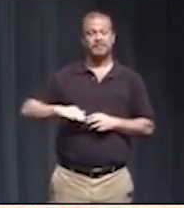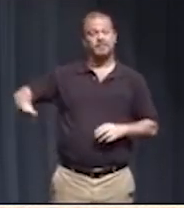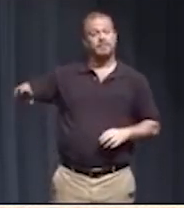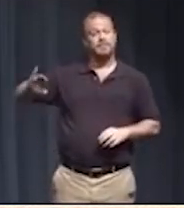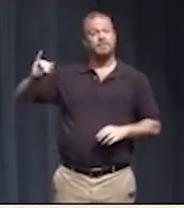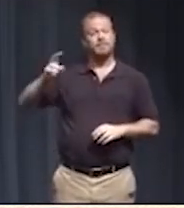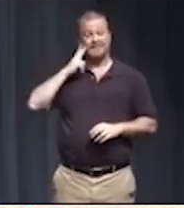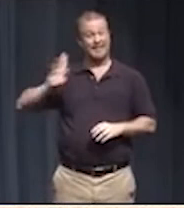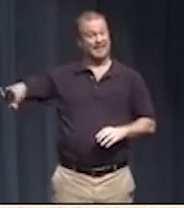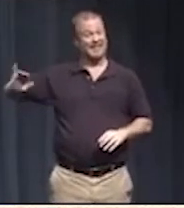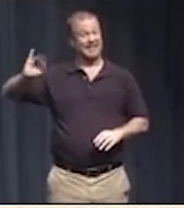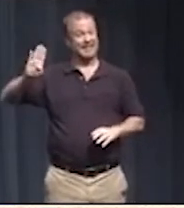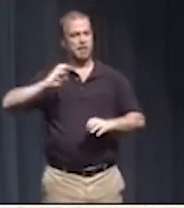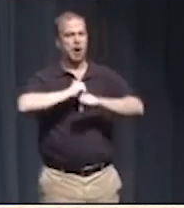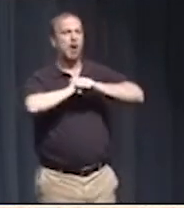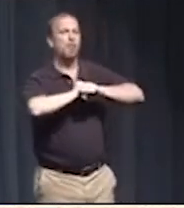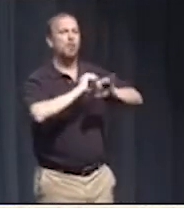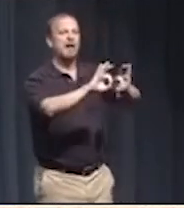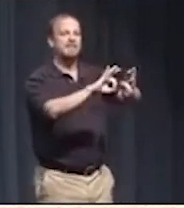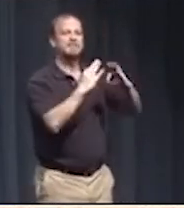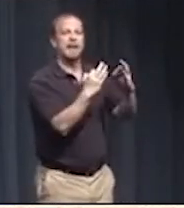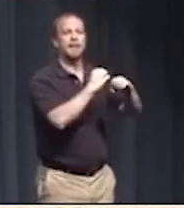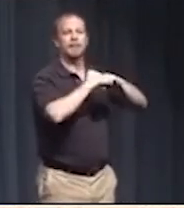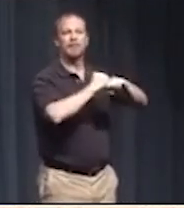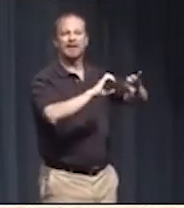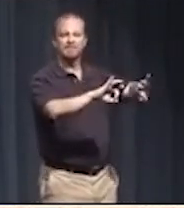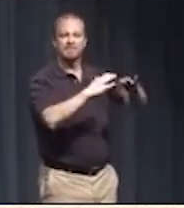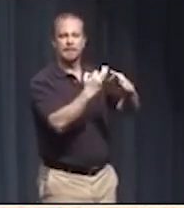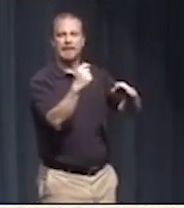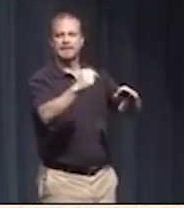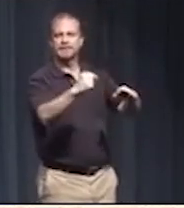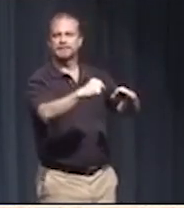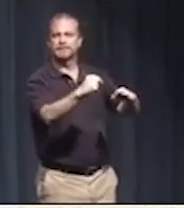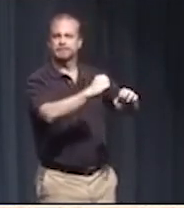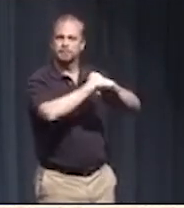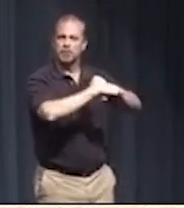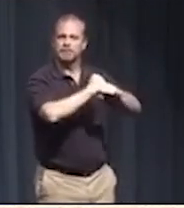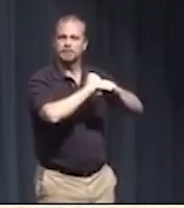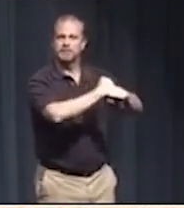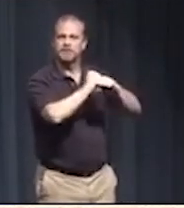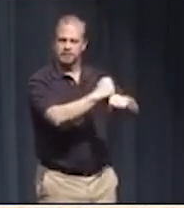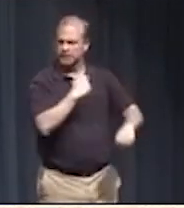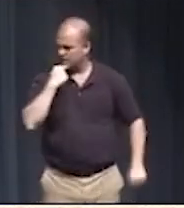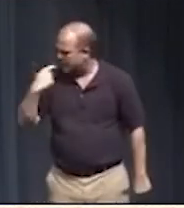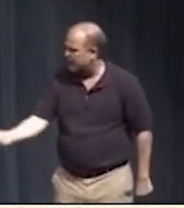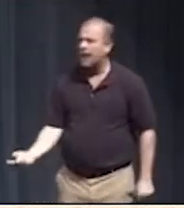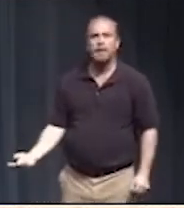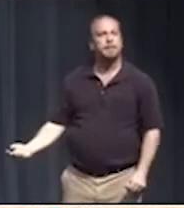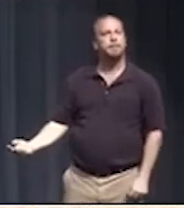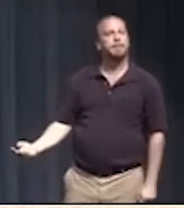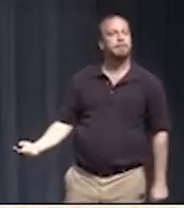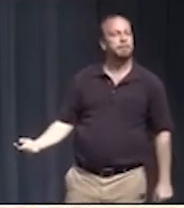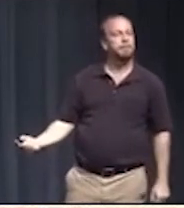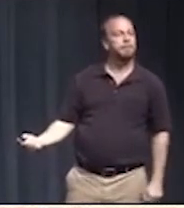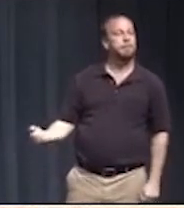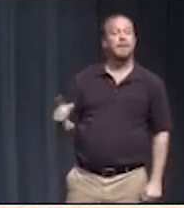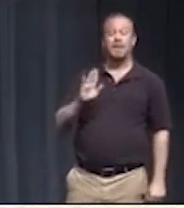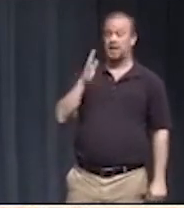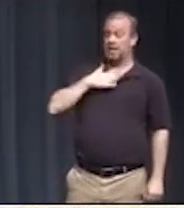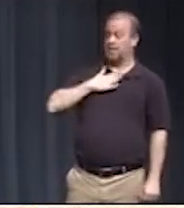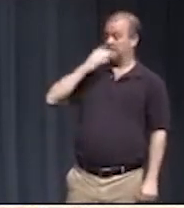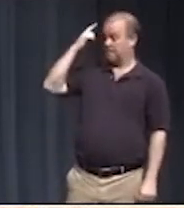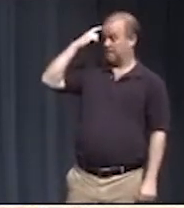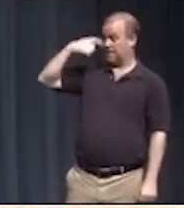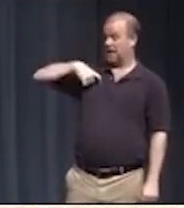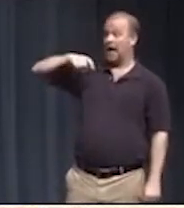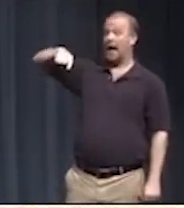he sees his job as protecting the family and caring for the family. Tell him, let him know that a big part in your mind, what you really